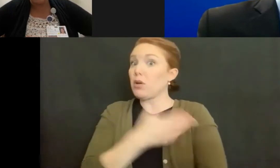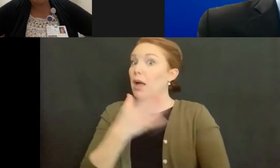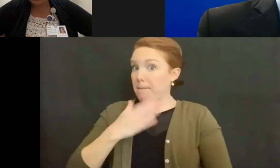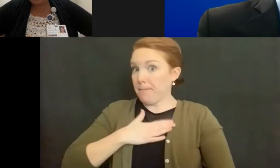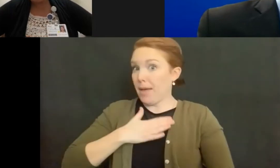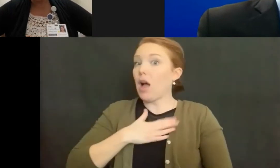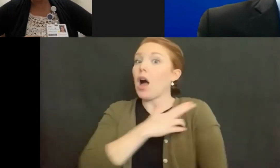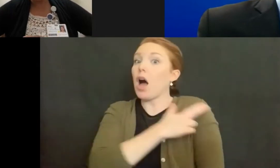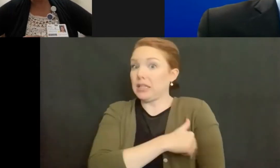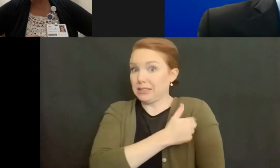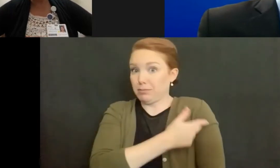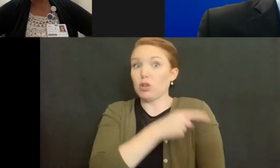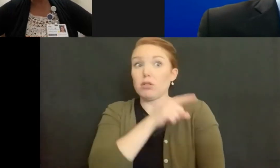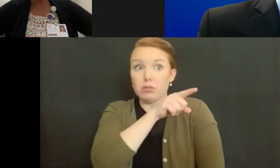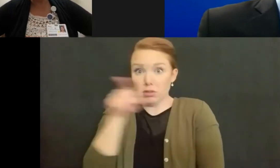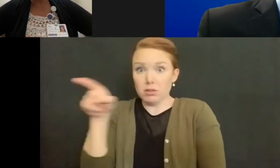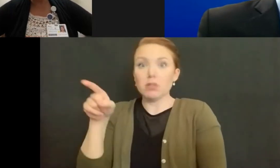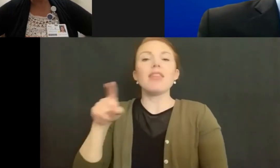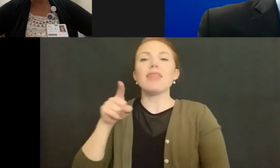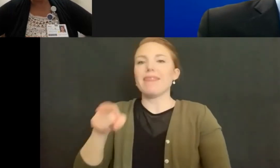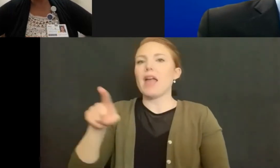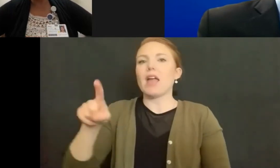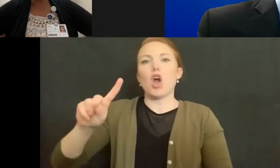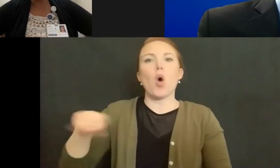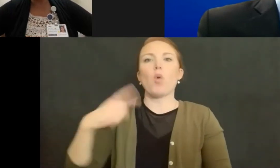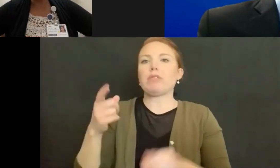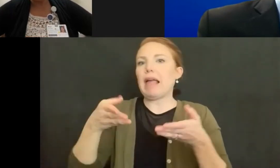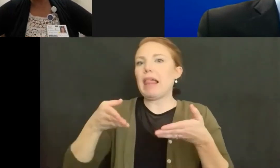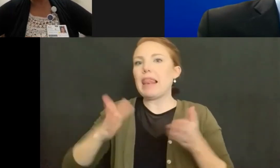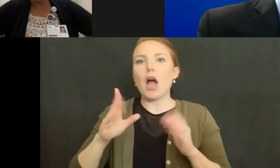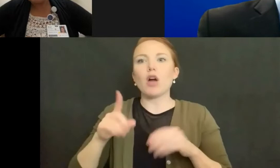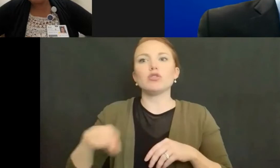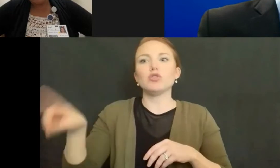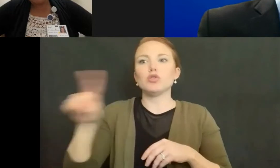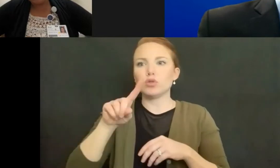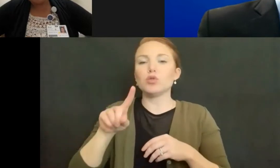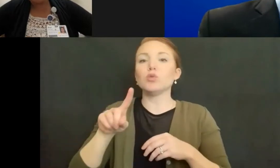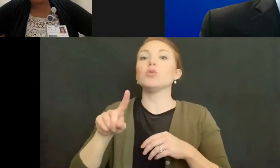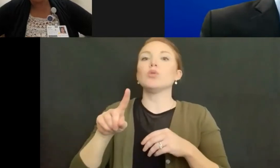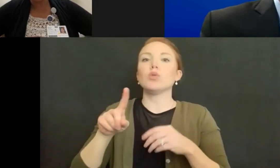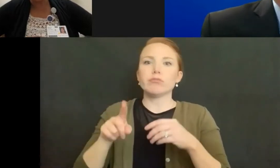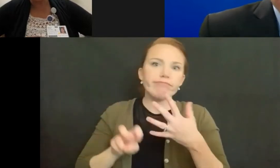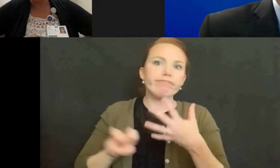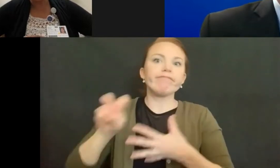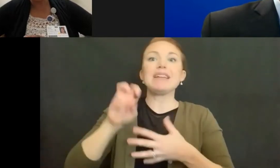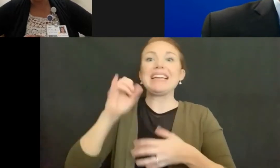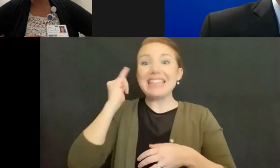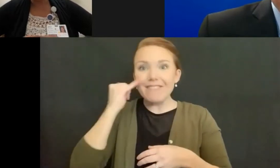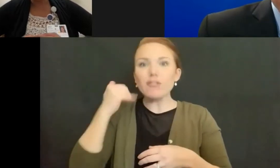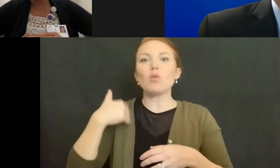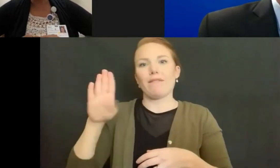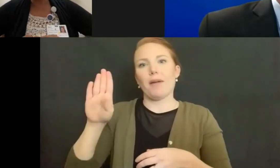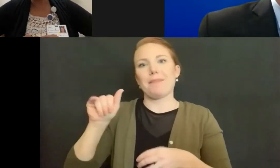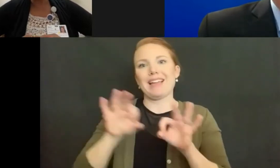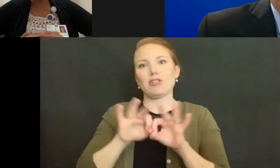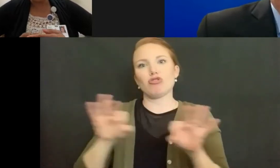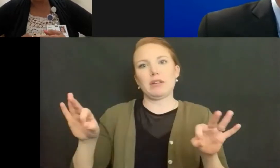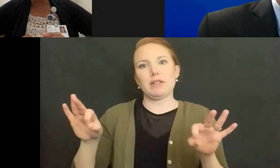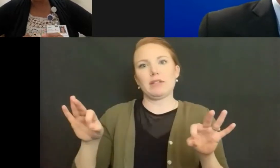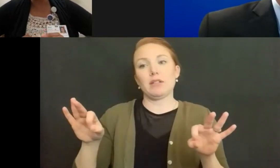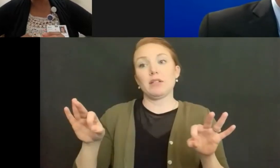of them, they only allow you to grow if you have a bachelor degree. Mm, So if